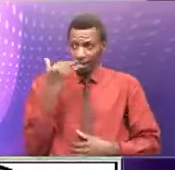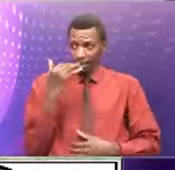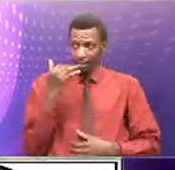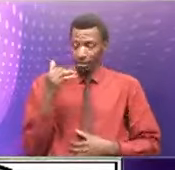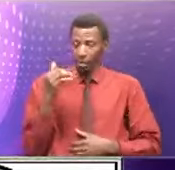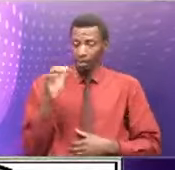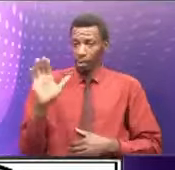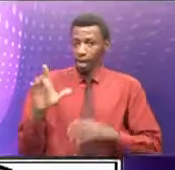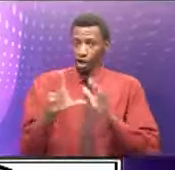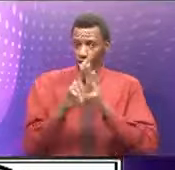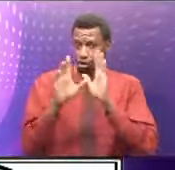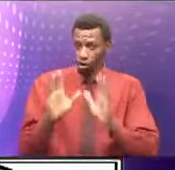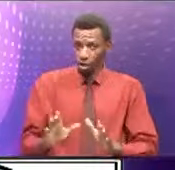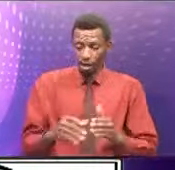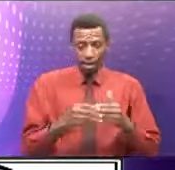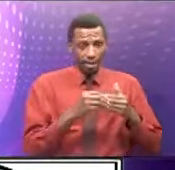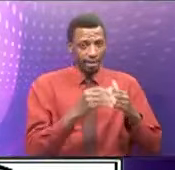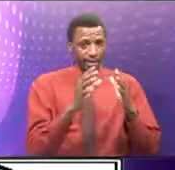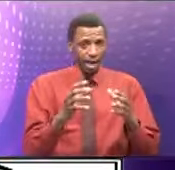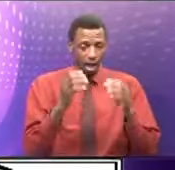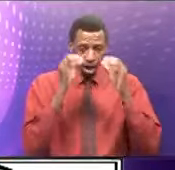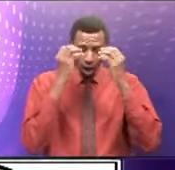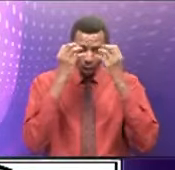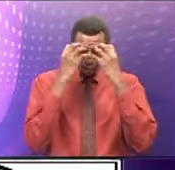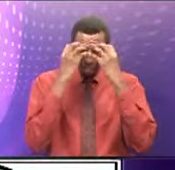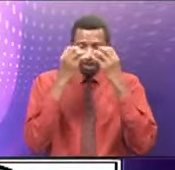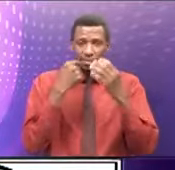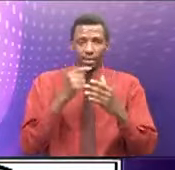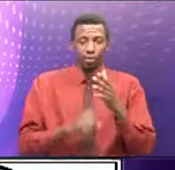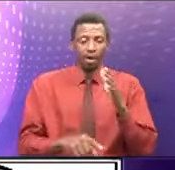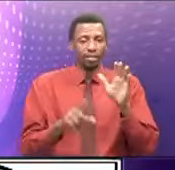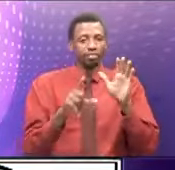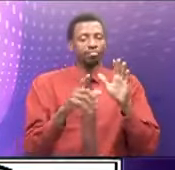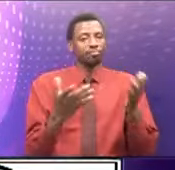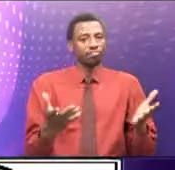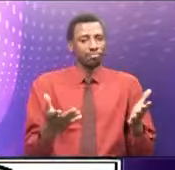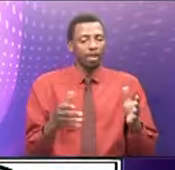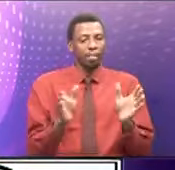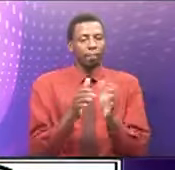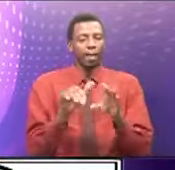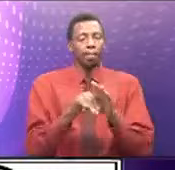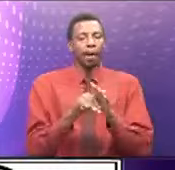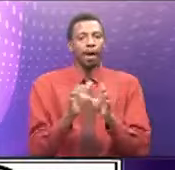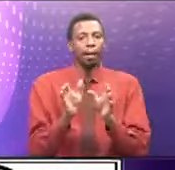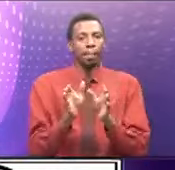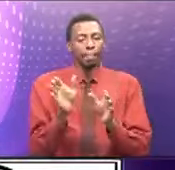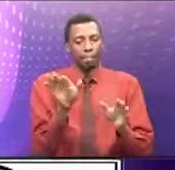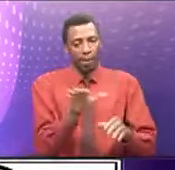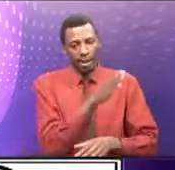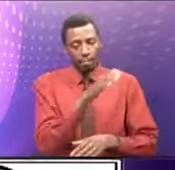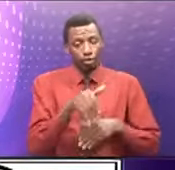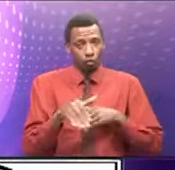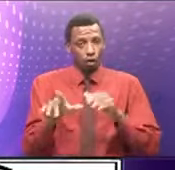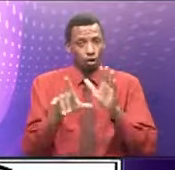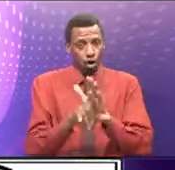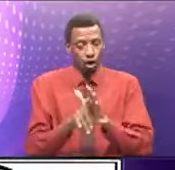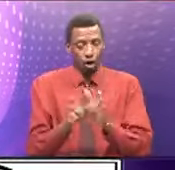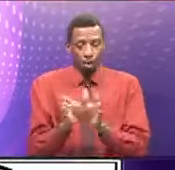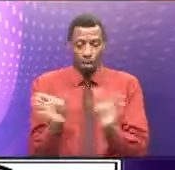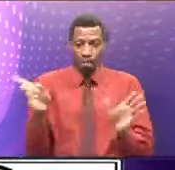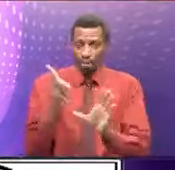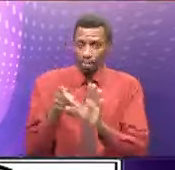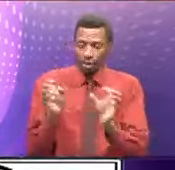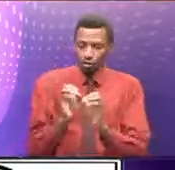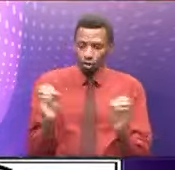gi Paul Mwite wacho ni od bura nyo ok oluwo chike tayo chenro mar kawo pach jopiny. Owacho ni Gachagua nyo ok omi thuolo mar